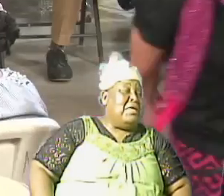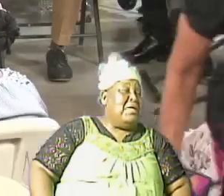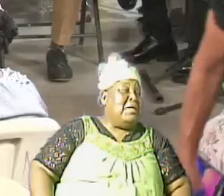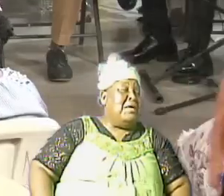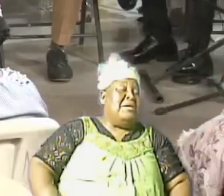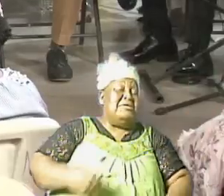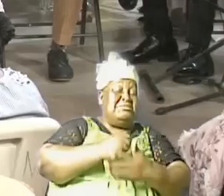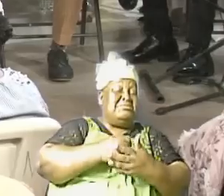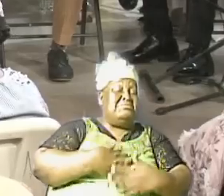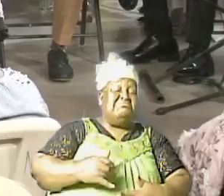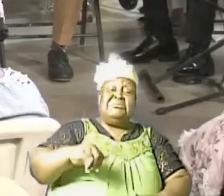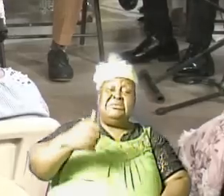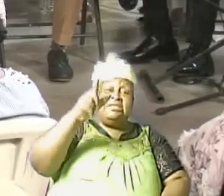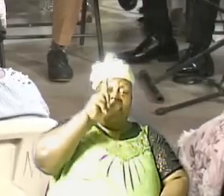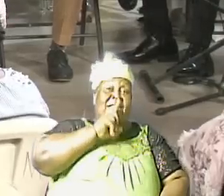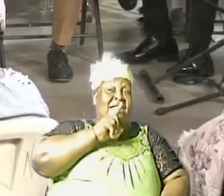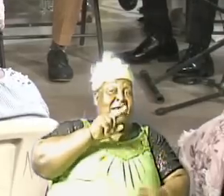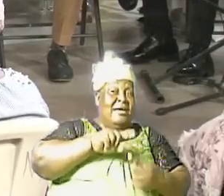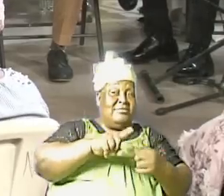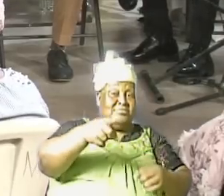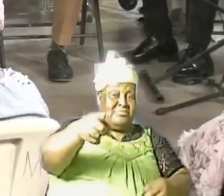Somebody just lied to you.